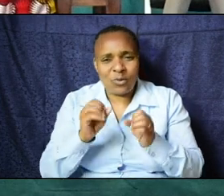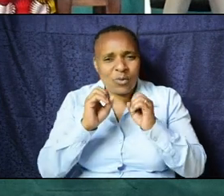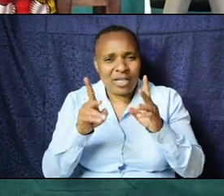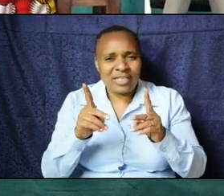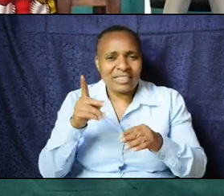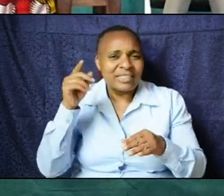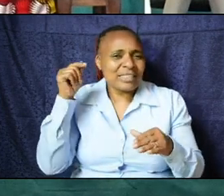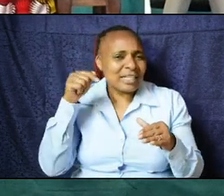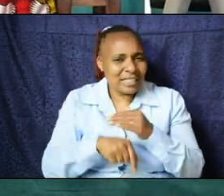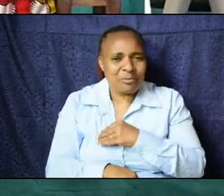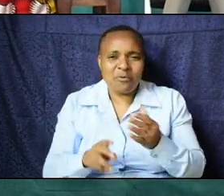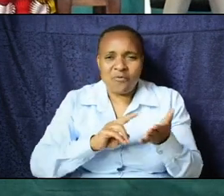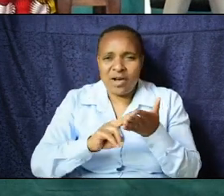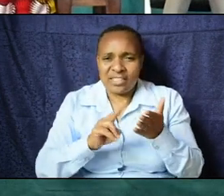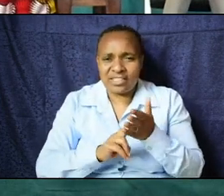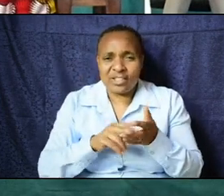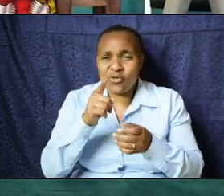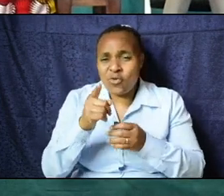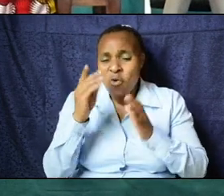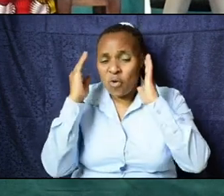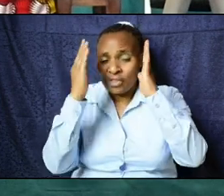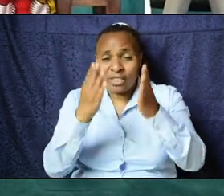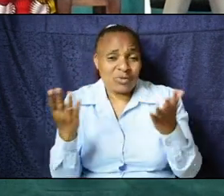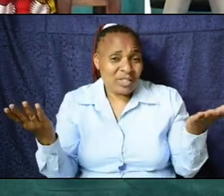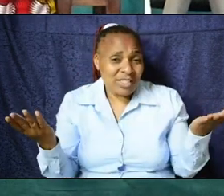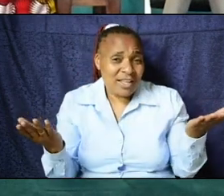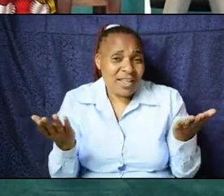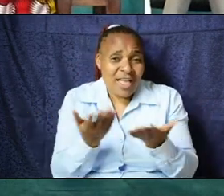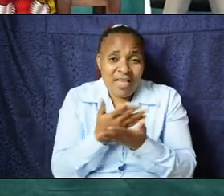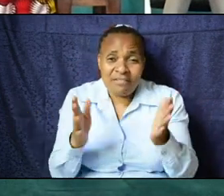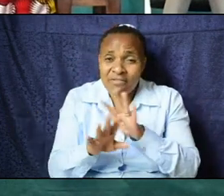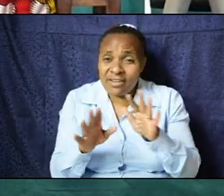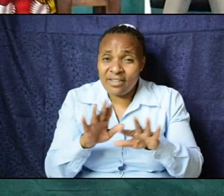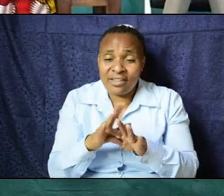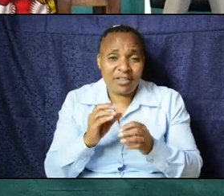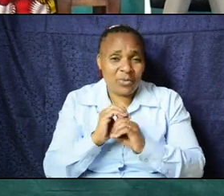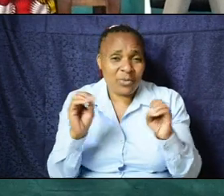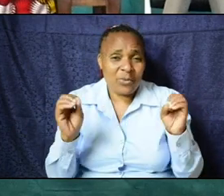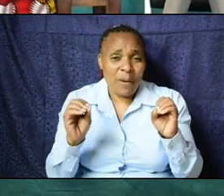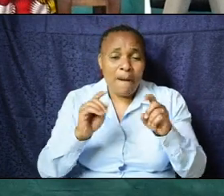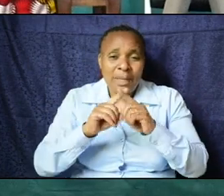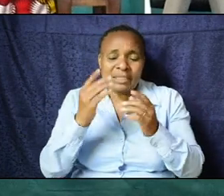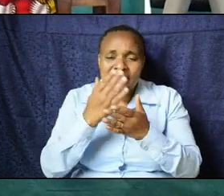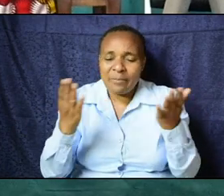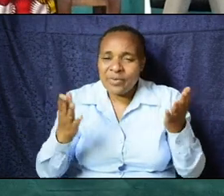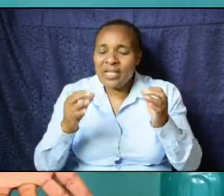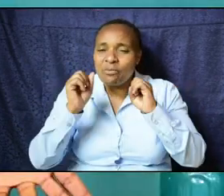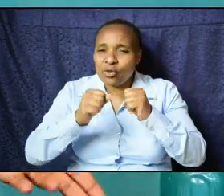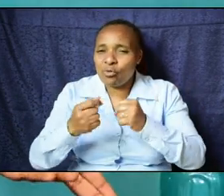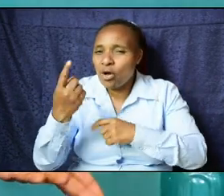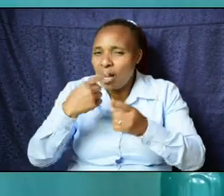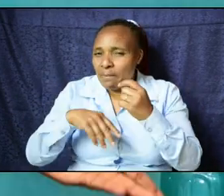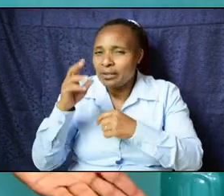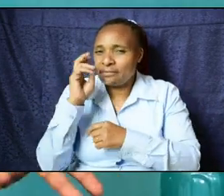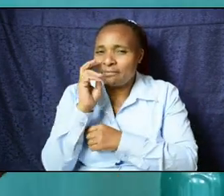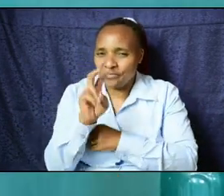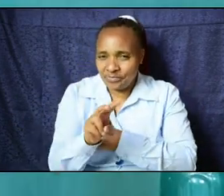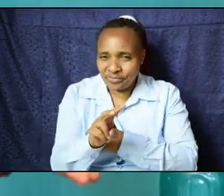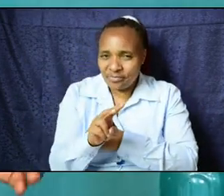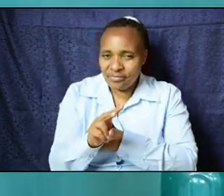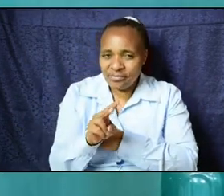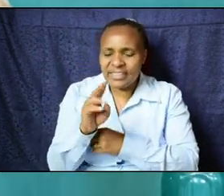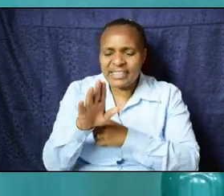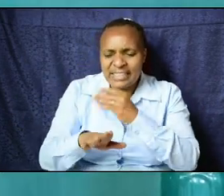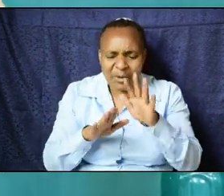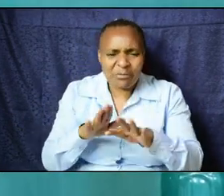That's a deep verse. You don't have to really concentrate on everything, right? That's what the verse says. Sometimes you can just overlook. Like someone just steps on your shoe, you